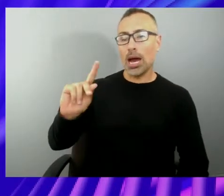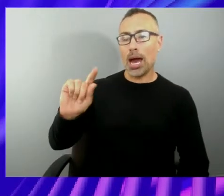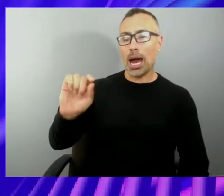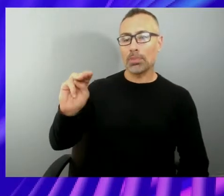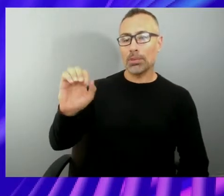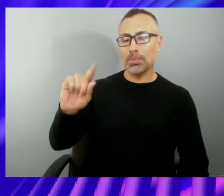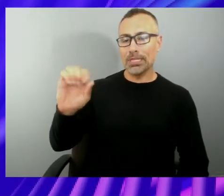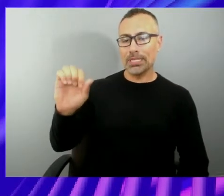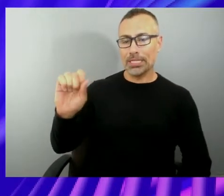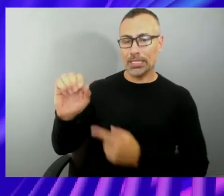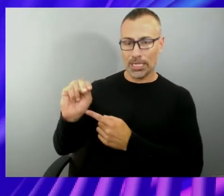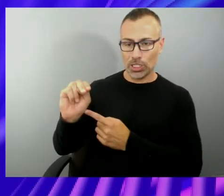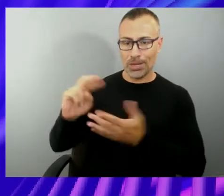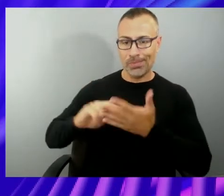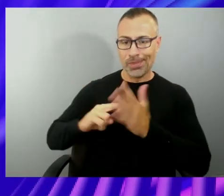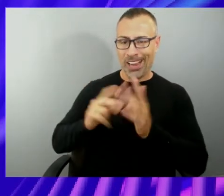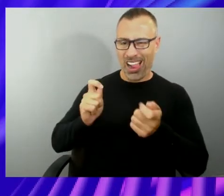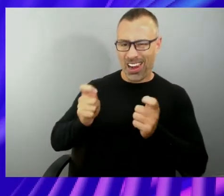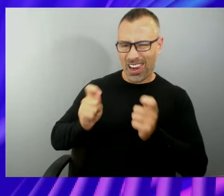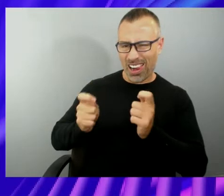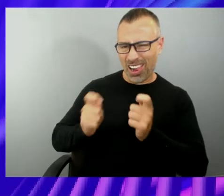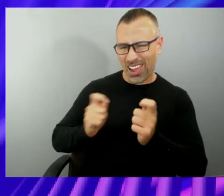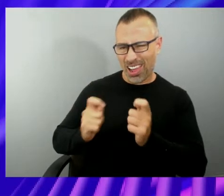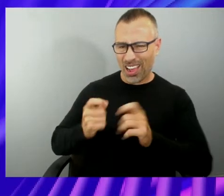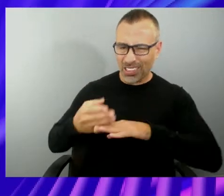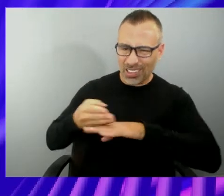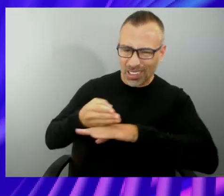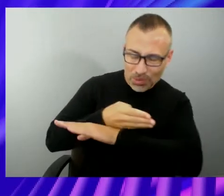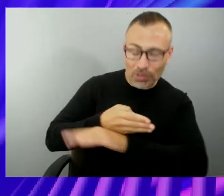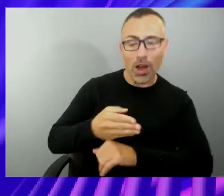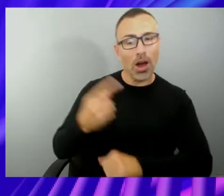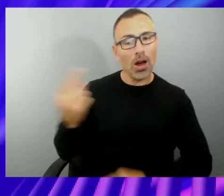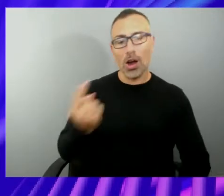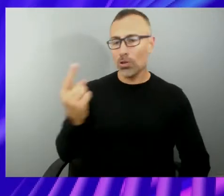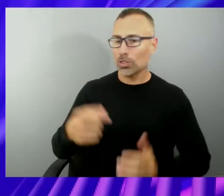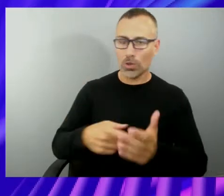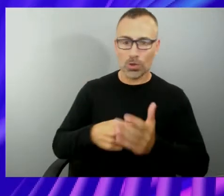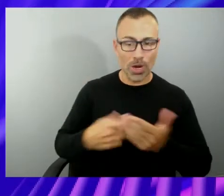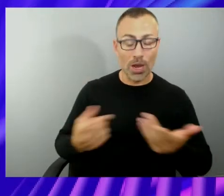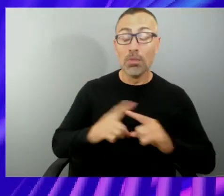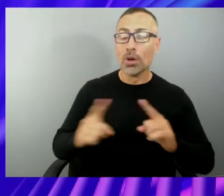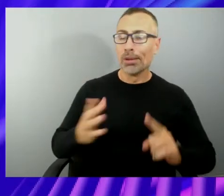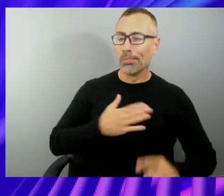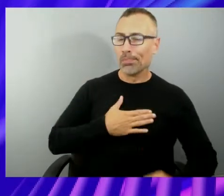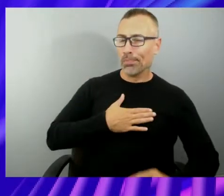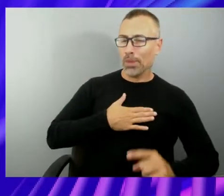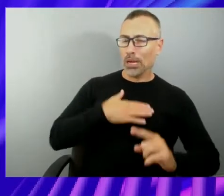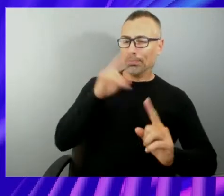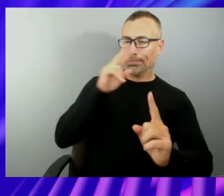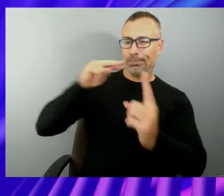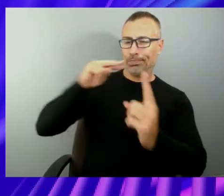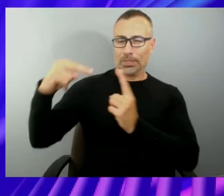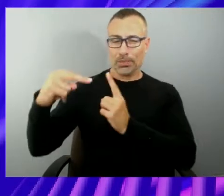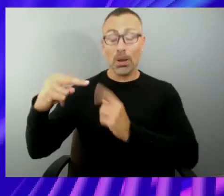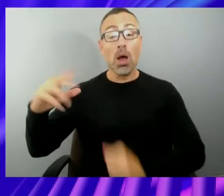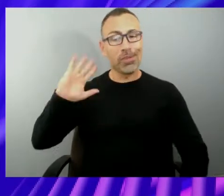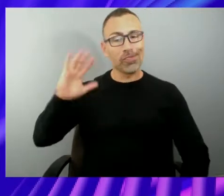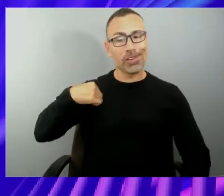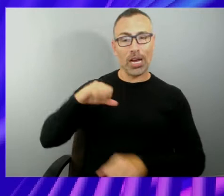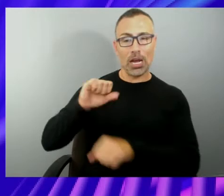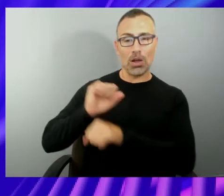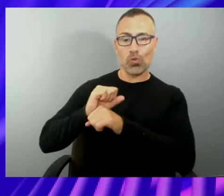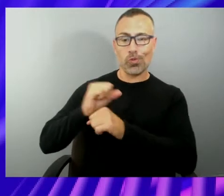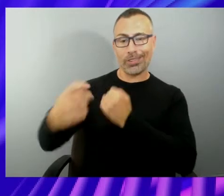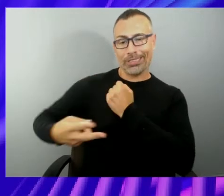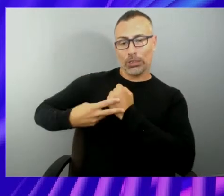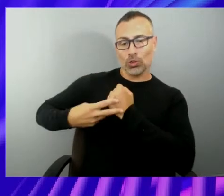at least, and this may be incorrect, I hope it's not, but like I used to work in storage back in the day, and when you're uploading a large